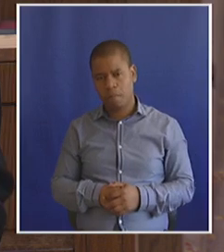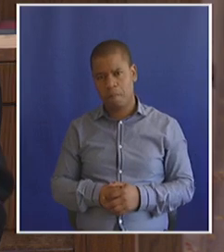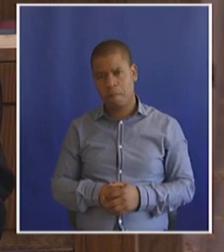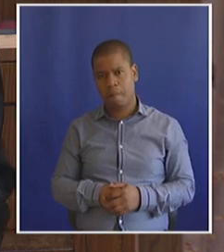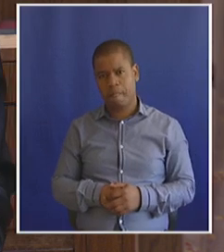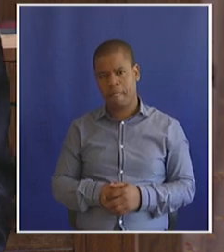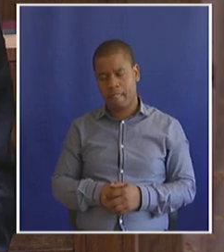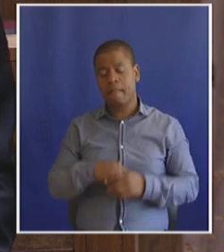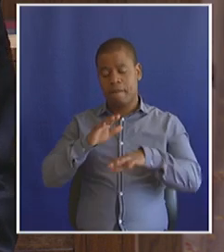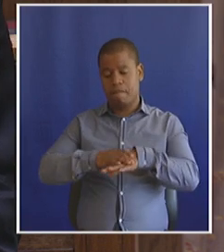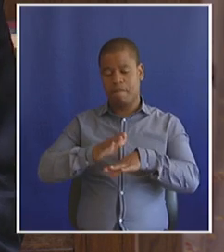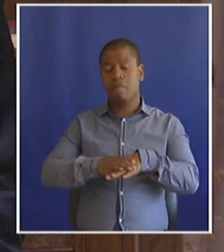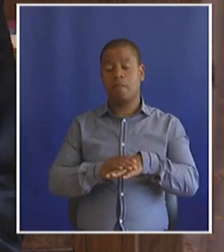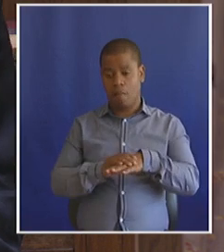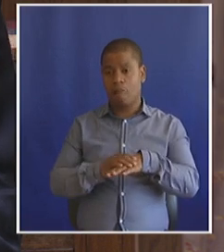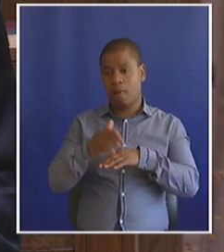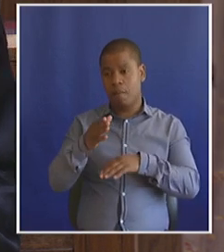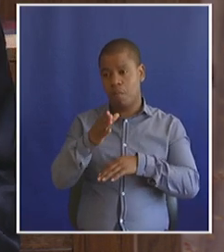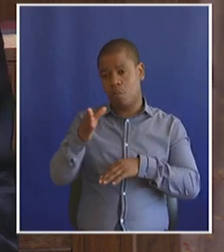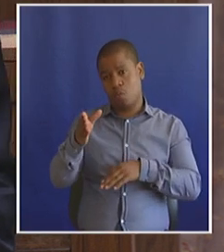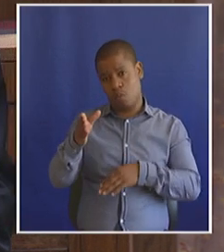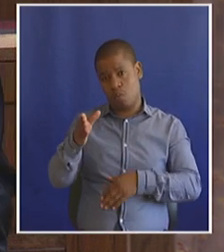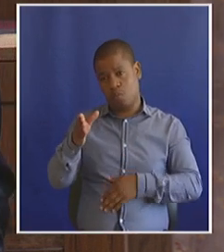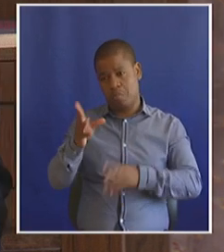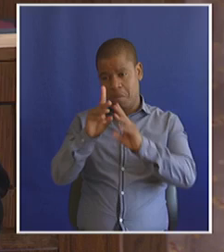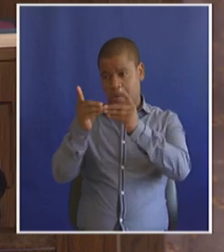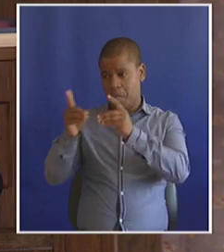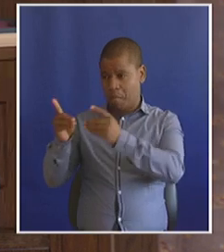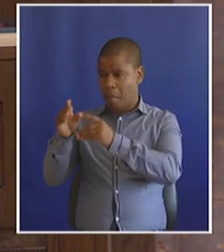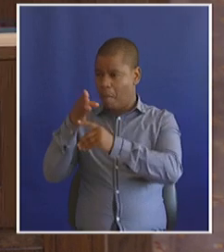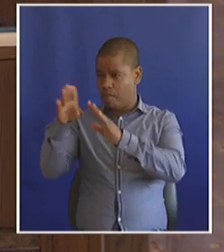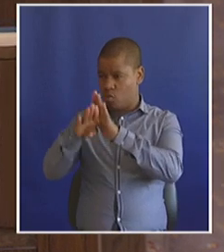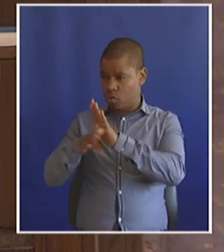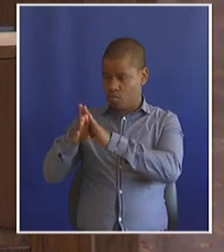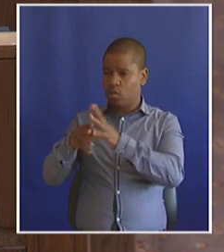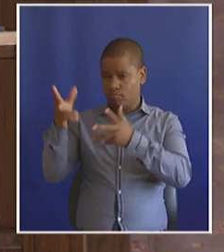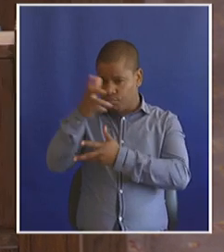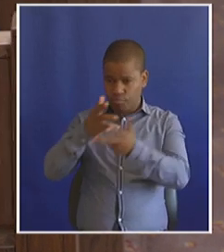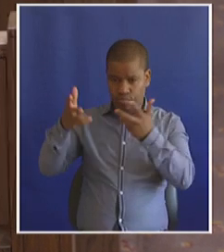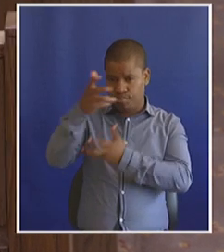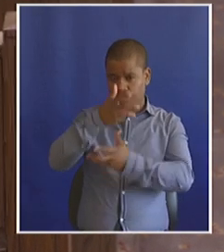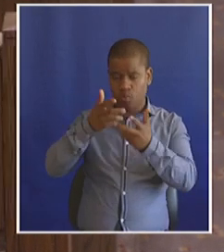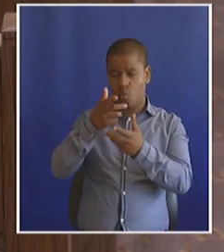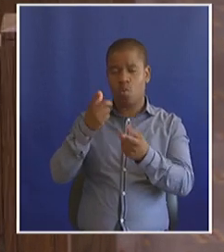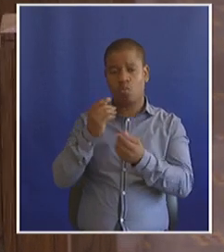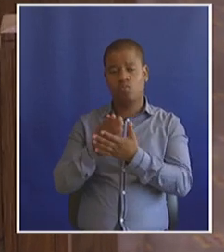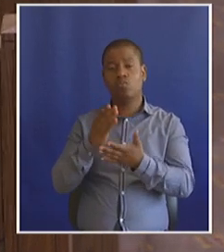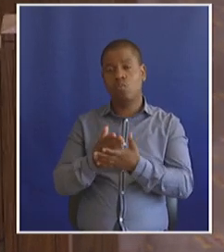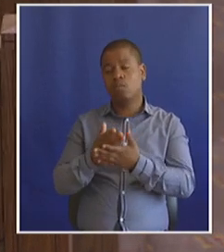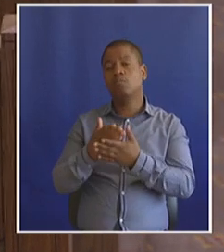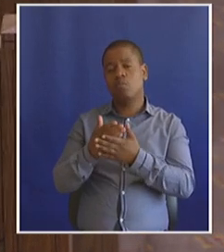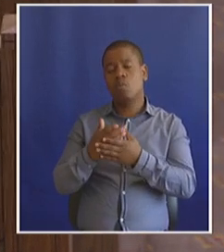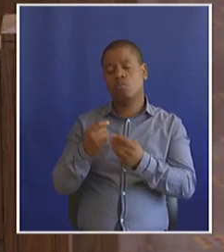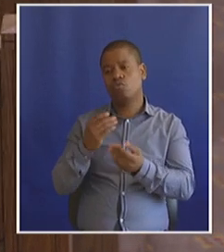As part of broader engagements, the department is part of an interdepartmental process exploring technical countermeasures, in part response to gangs